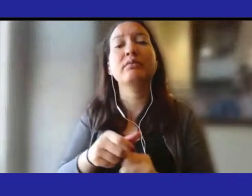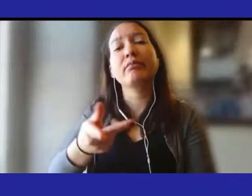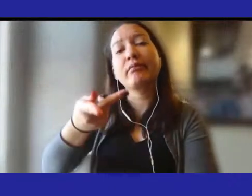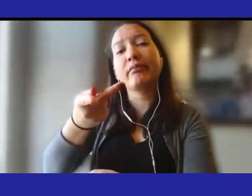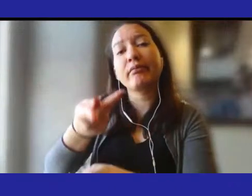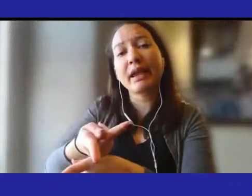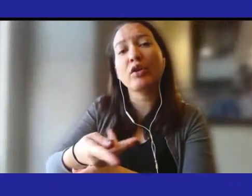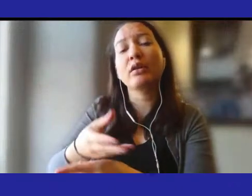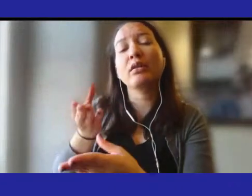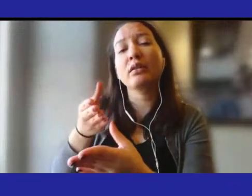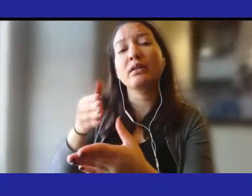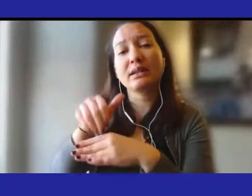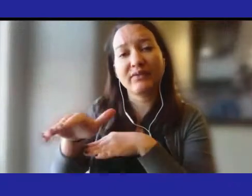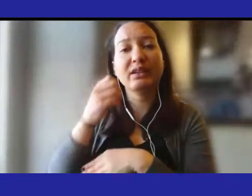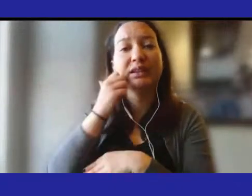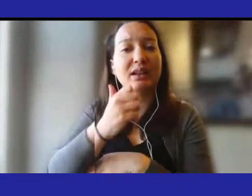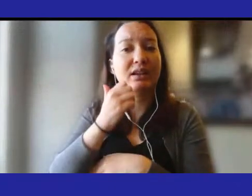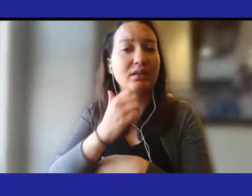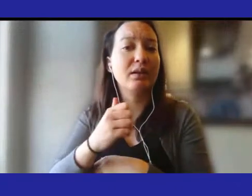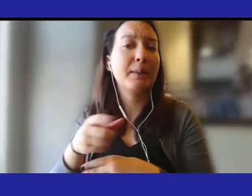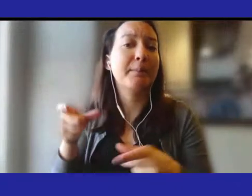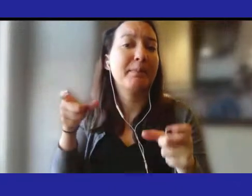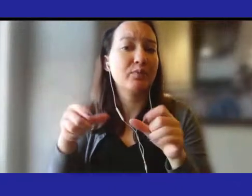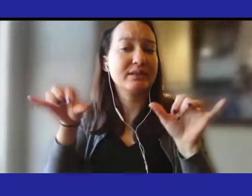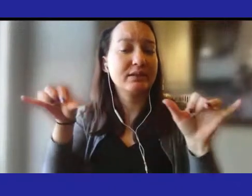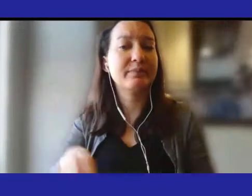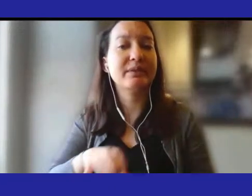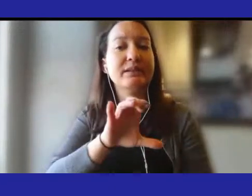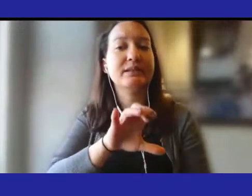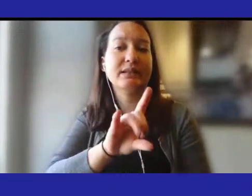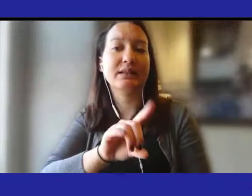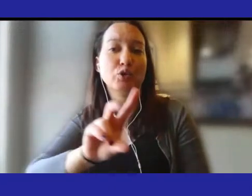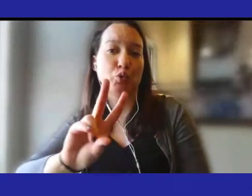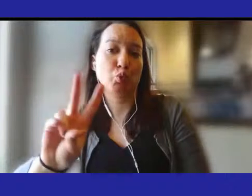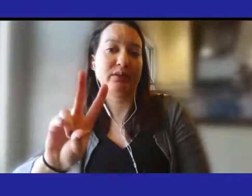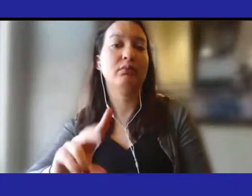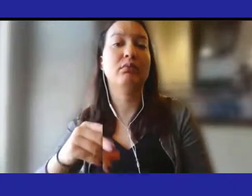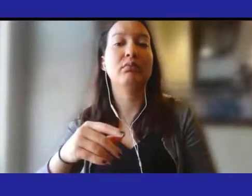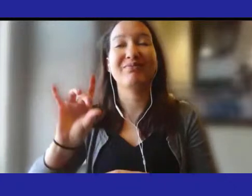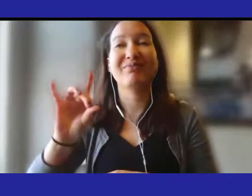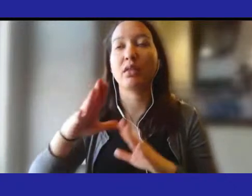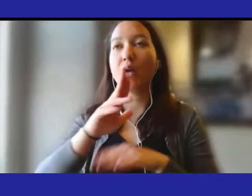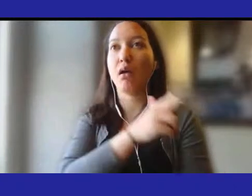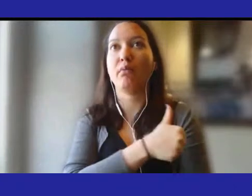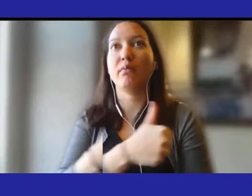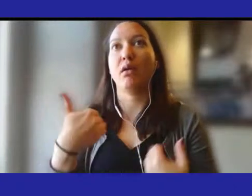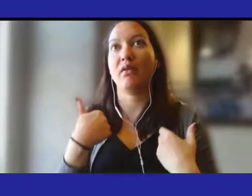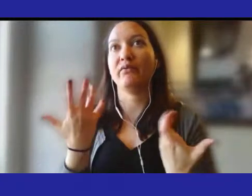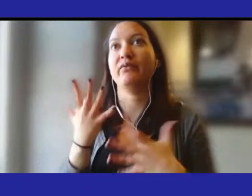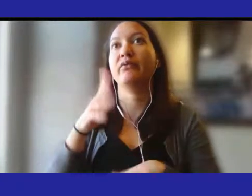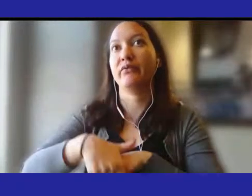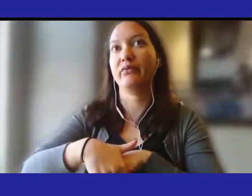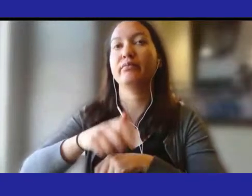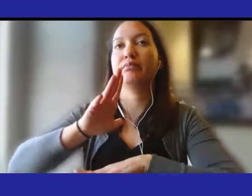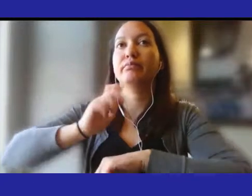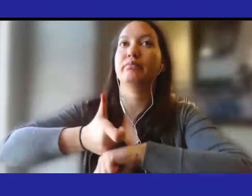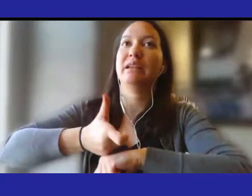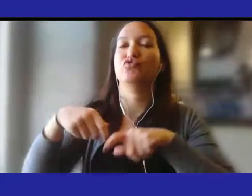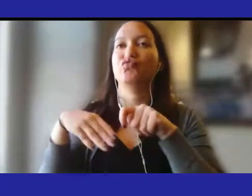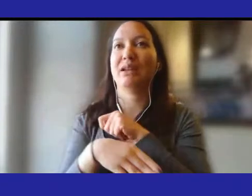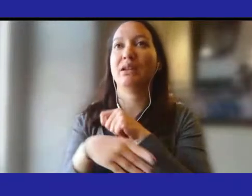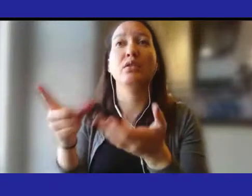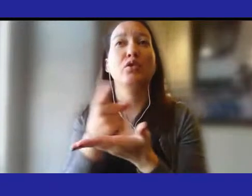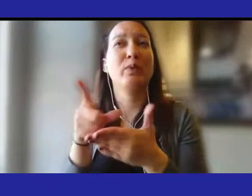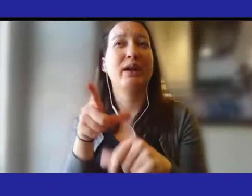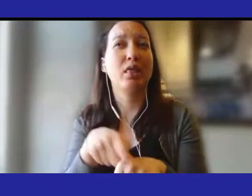System training at Jacoby. Jacoby is the 8th hospital within the system to have this training. So it entails a week-long training